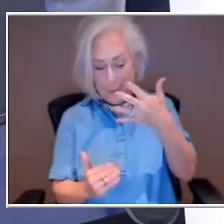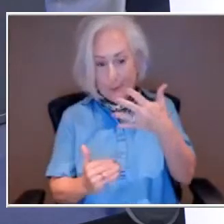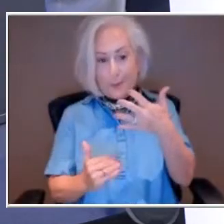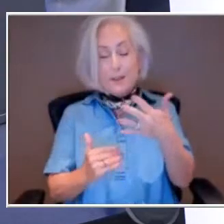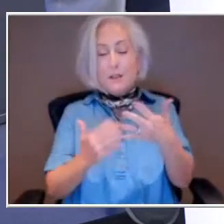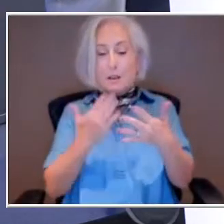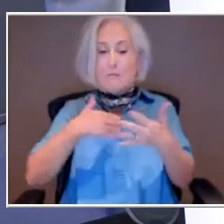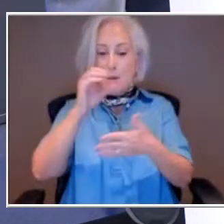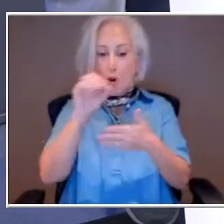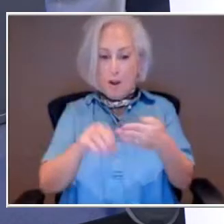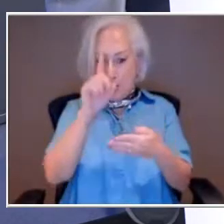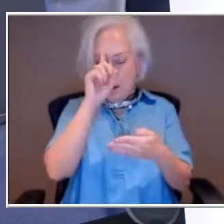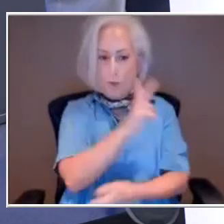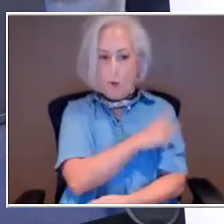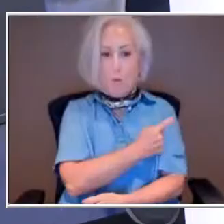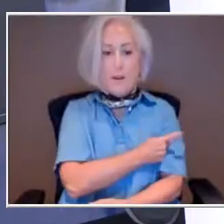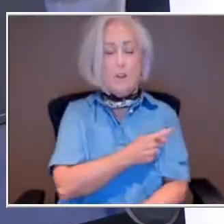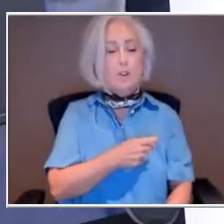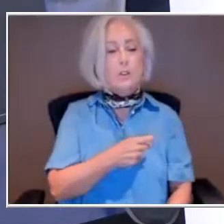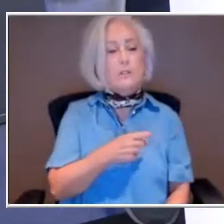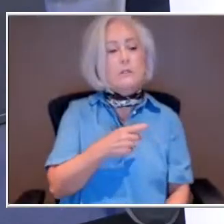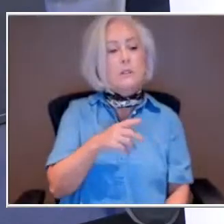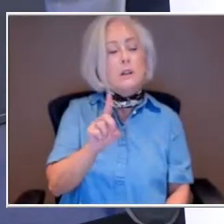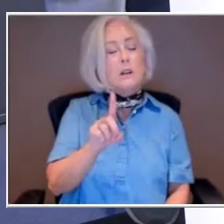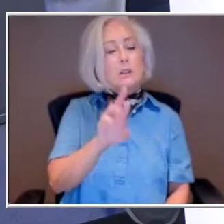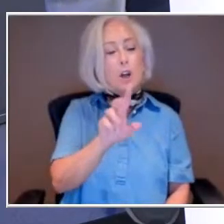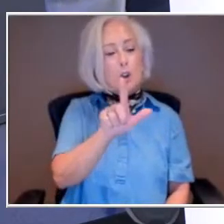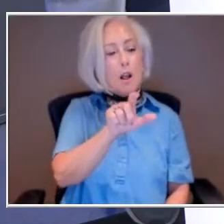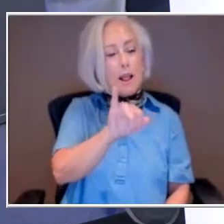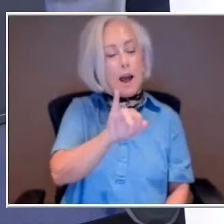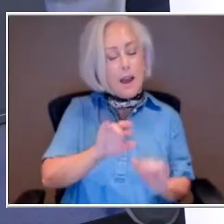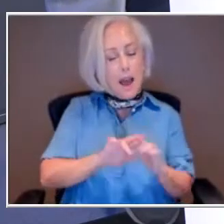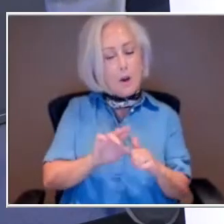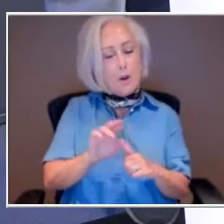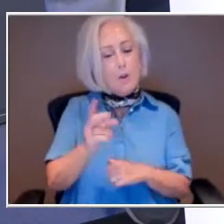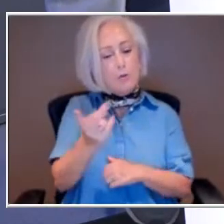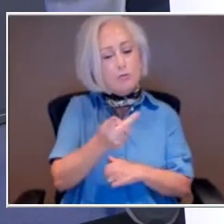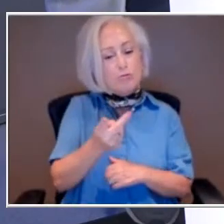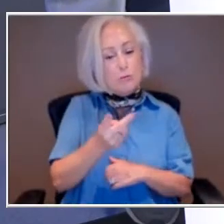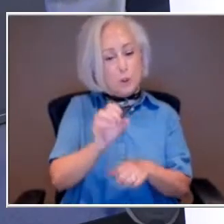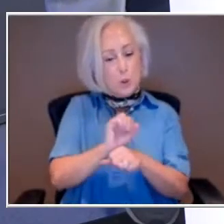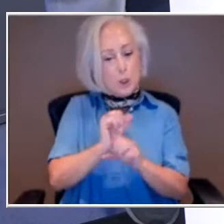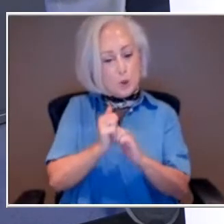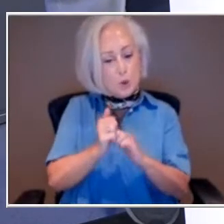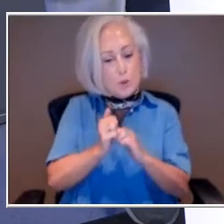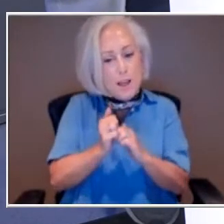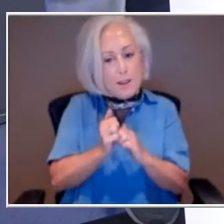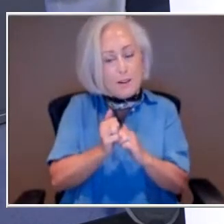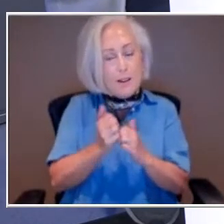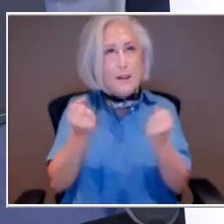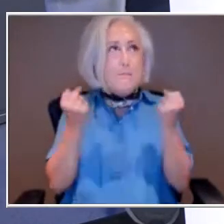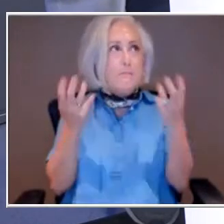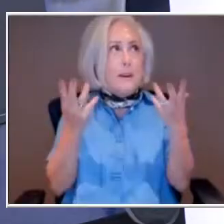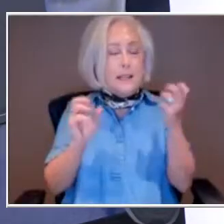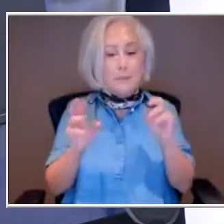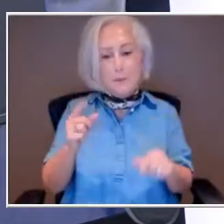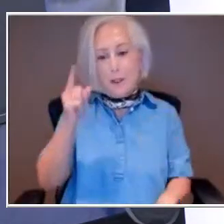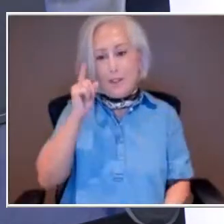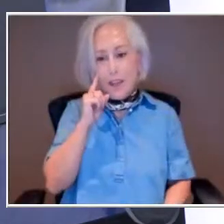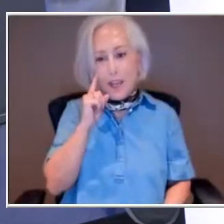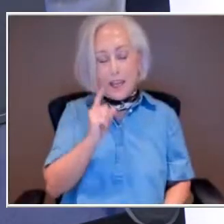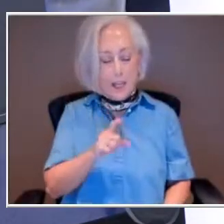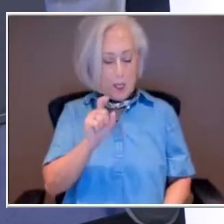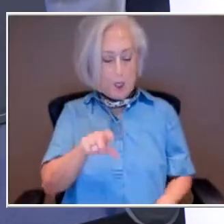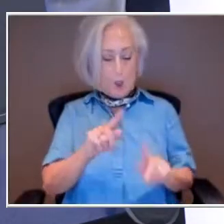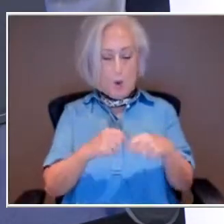you and Dr. Wagner work together? Because again, I think there's some thought that when kind of old school ways where, you have this team of doctors. It's like an assembly